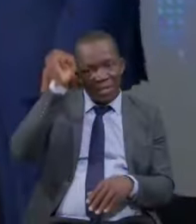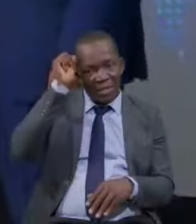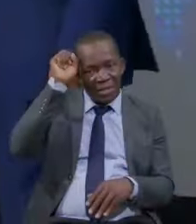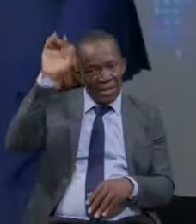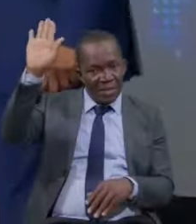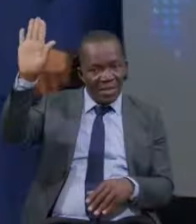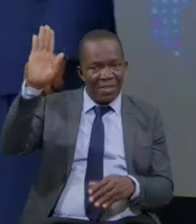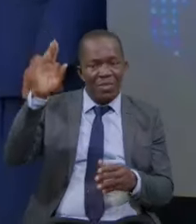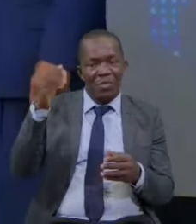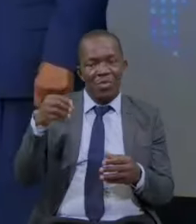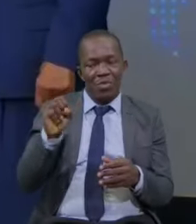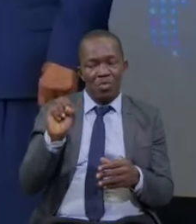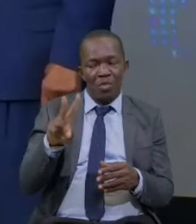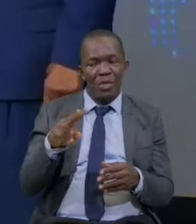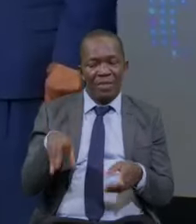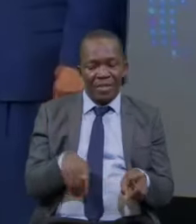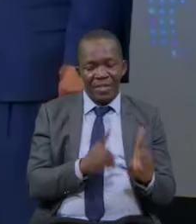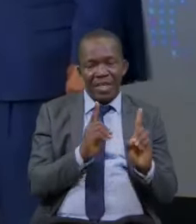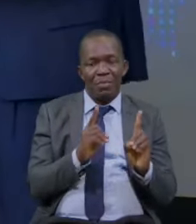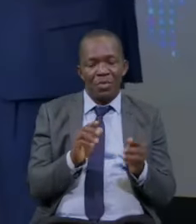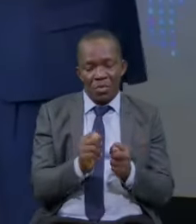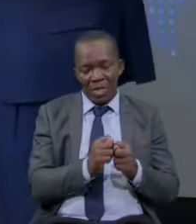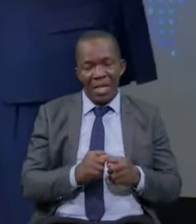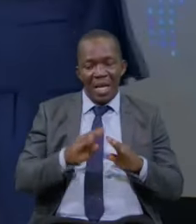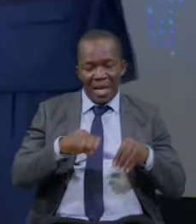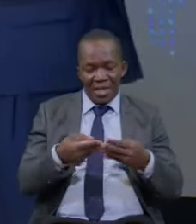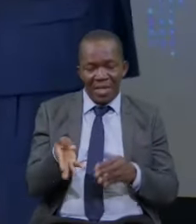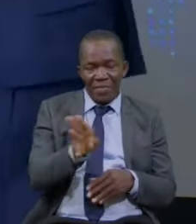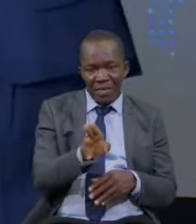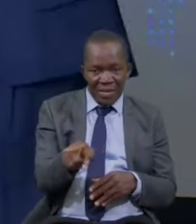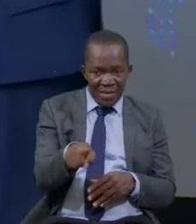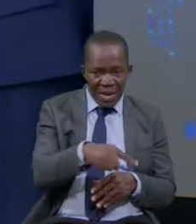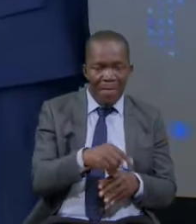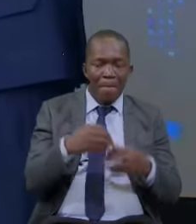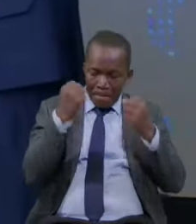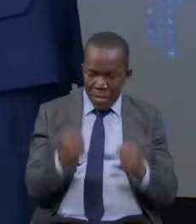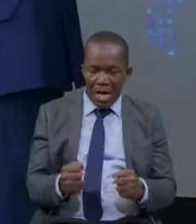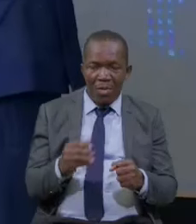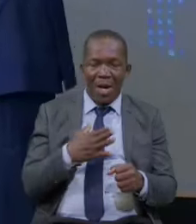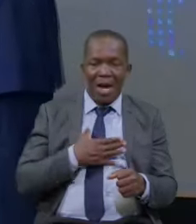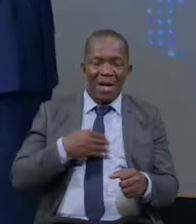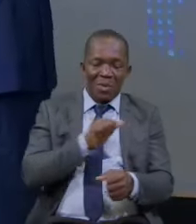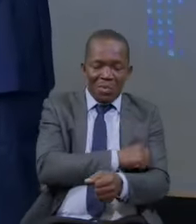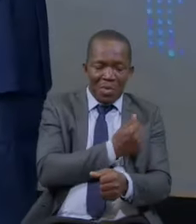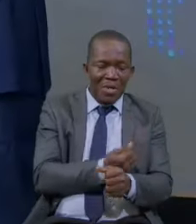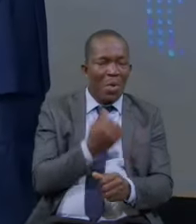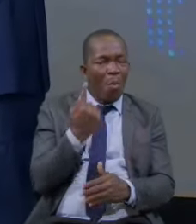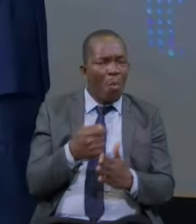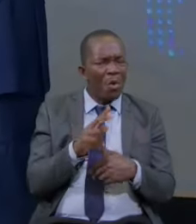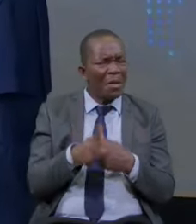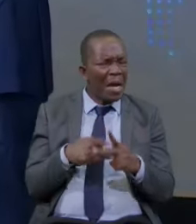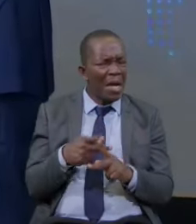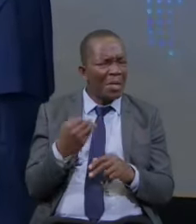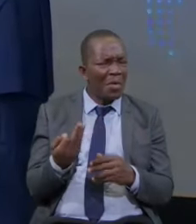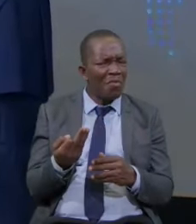them power and authority. What kind of power? The same power he had, he gave unto